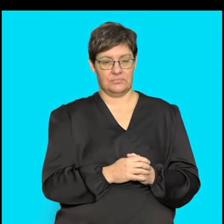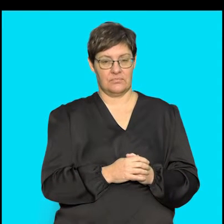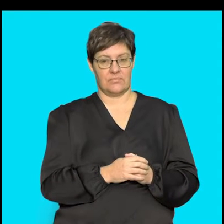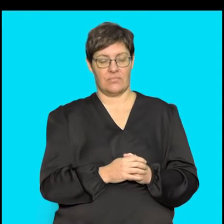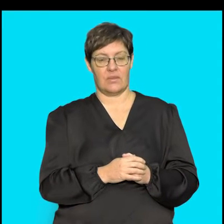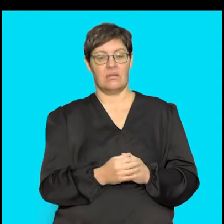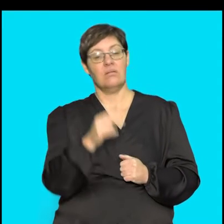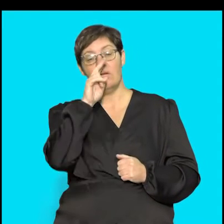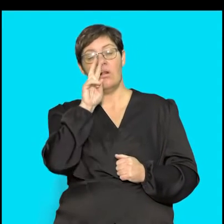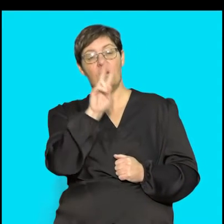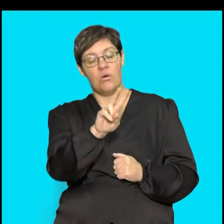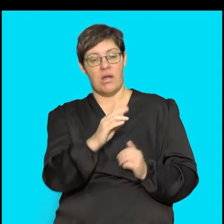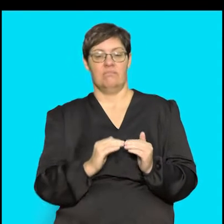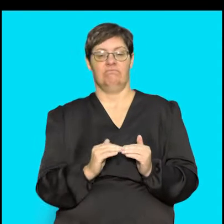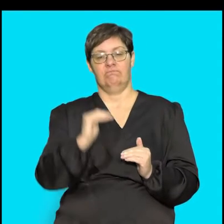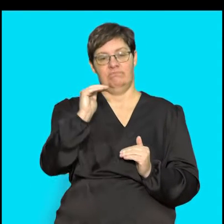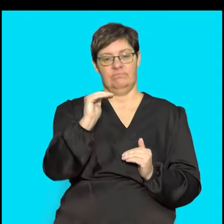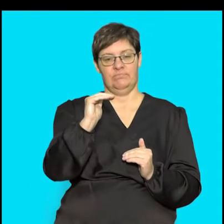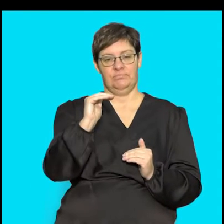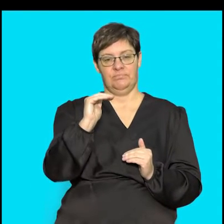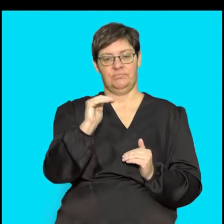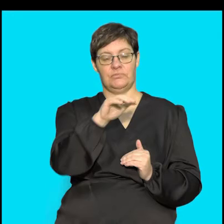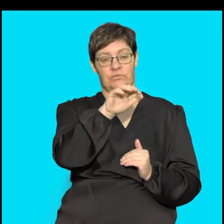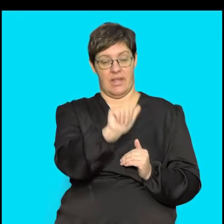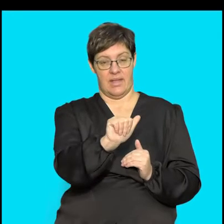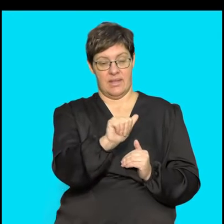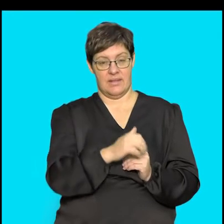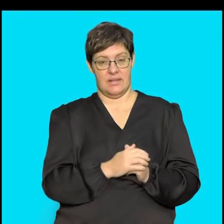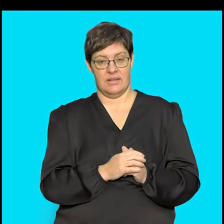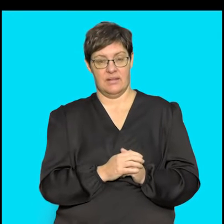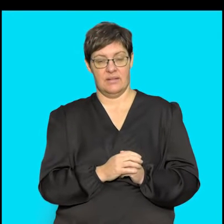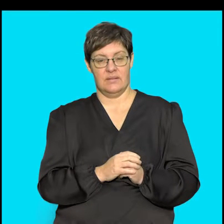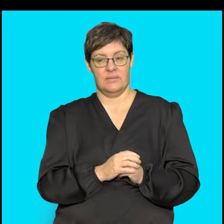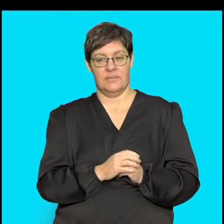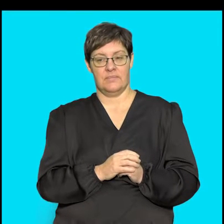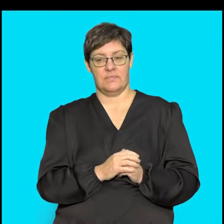Now, if we go and look at the increase of A